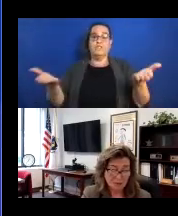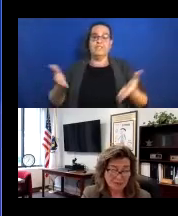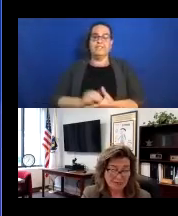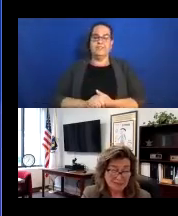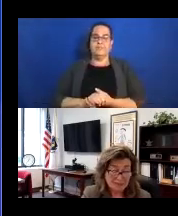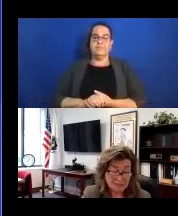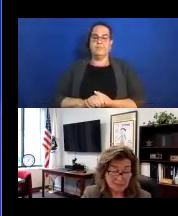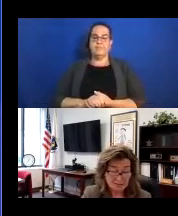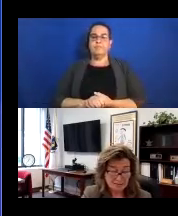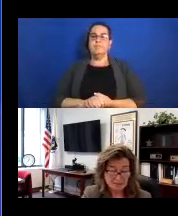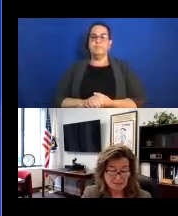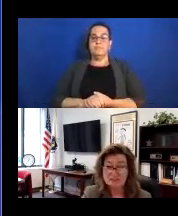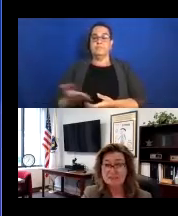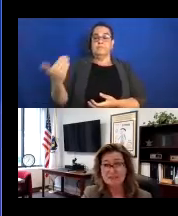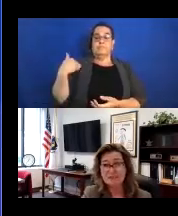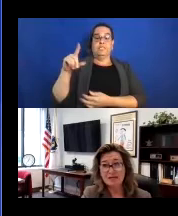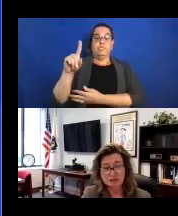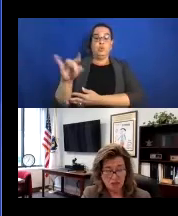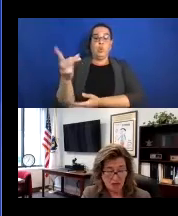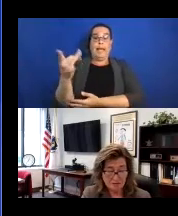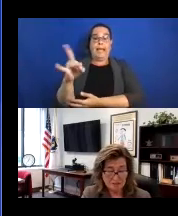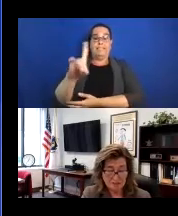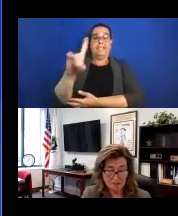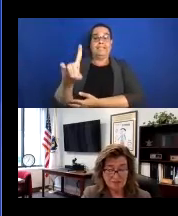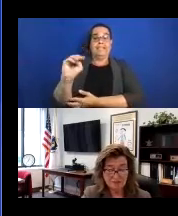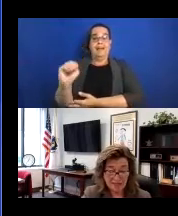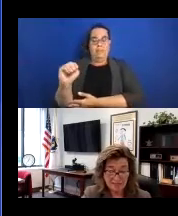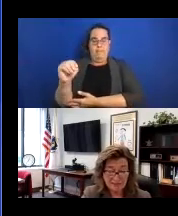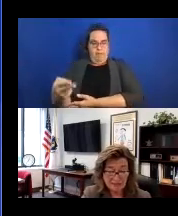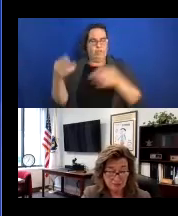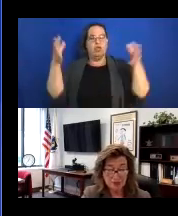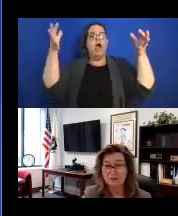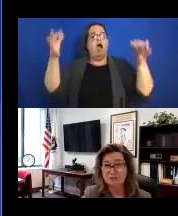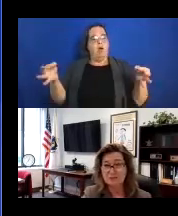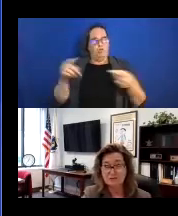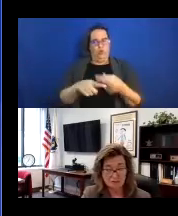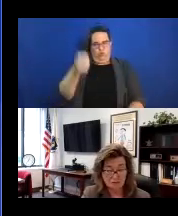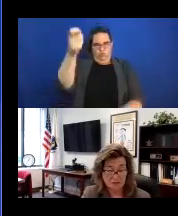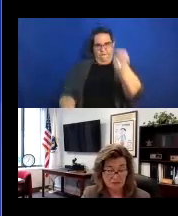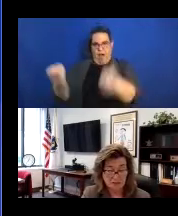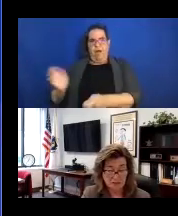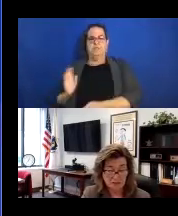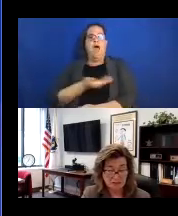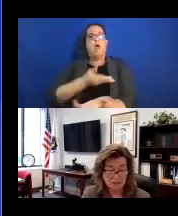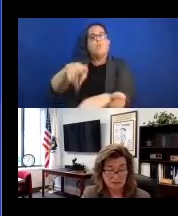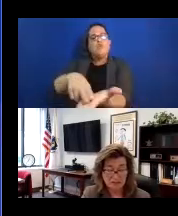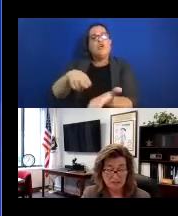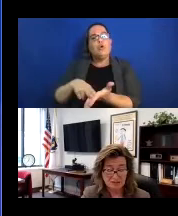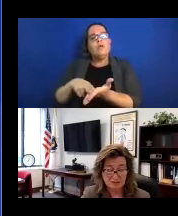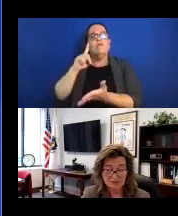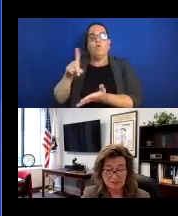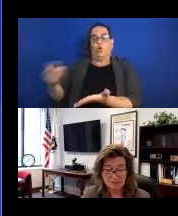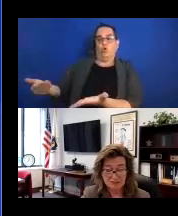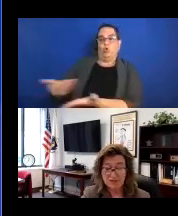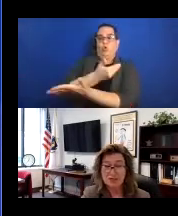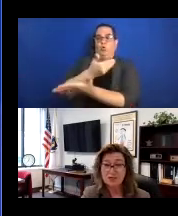In 2018, DMH opted to revise the procurement for its research centers